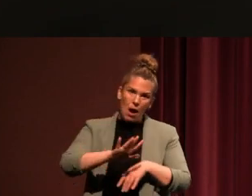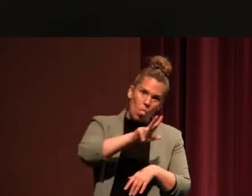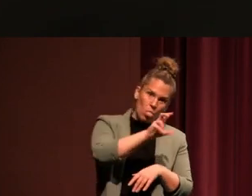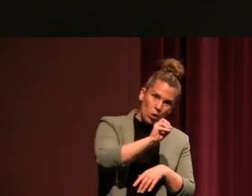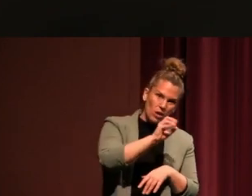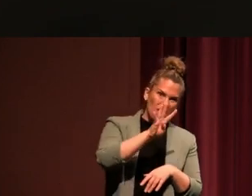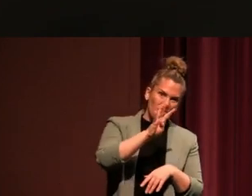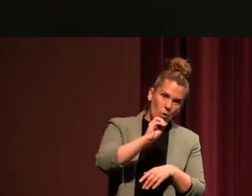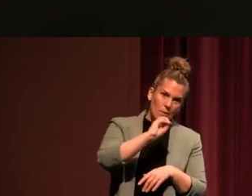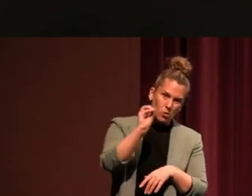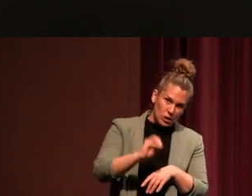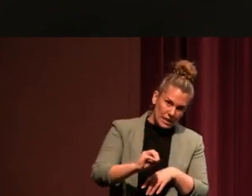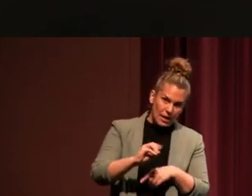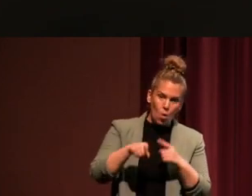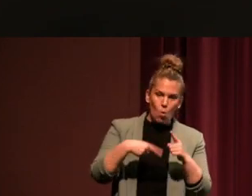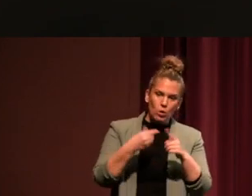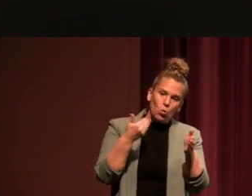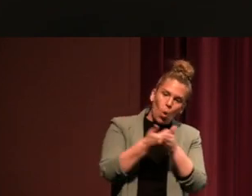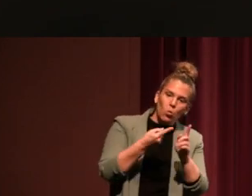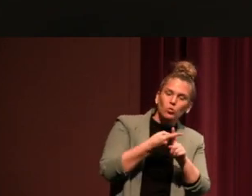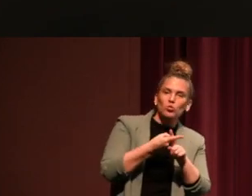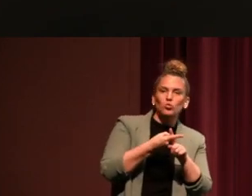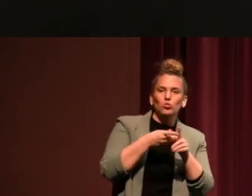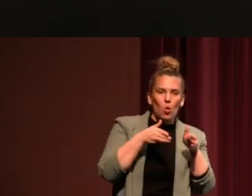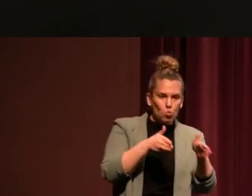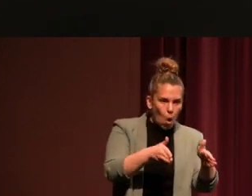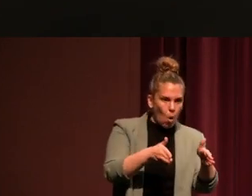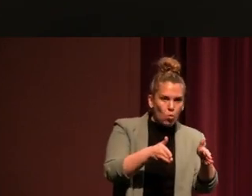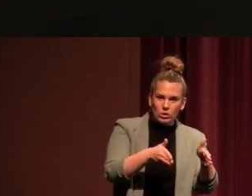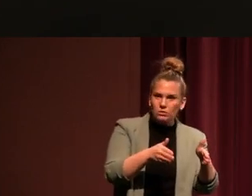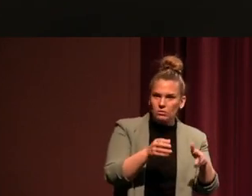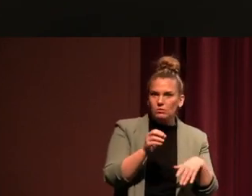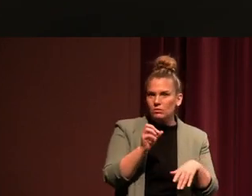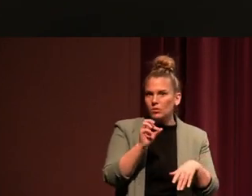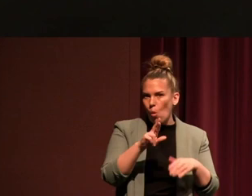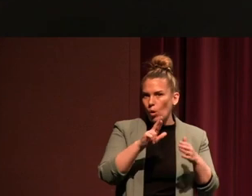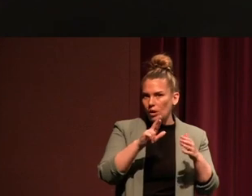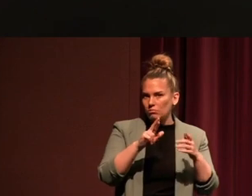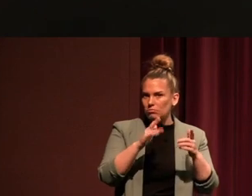when you get really close to a road or a human community.